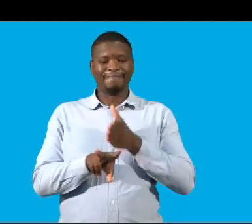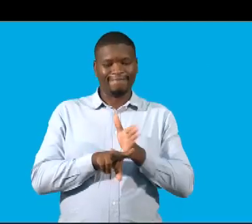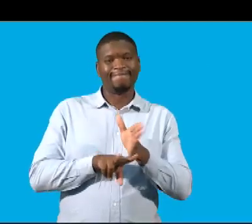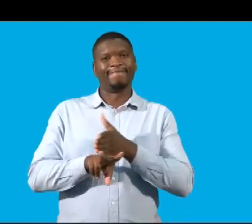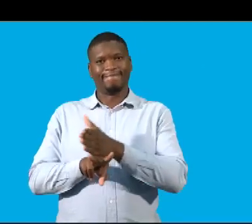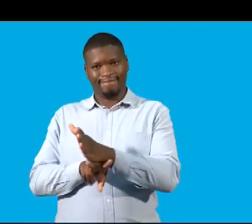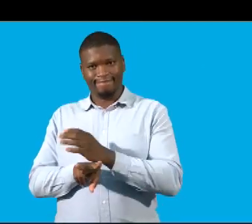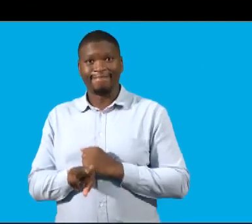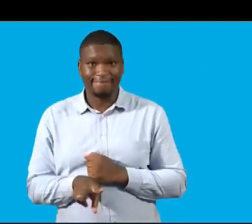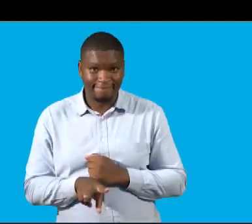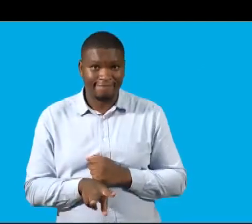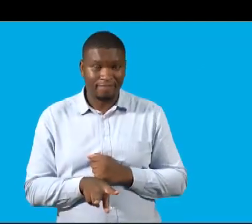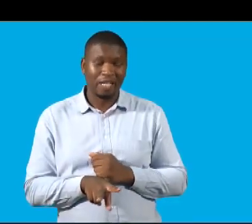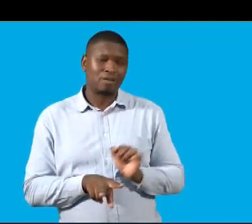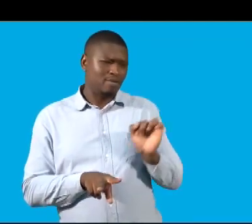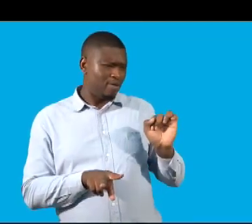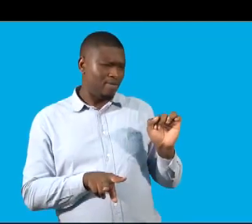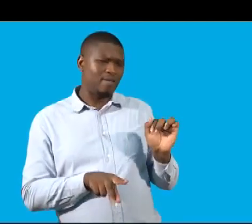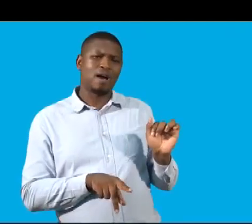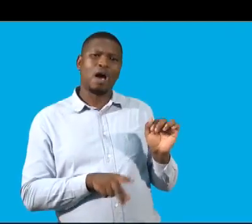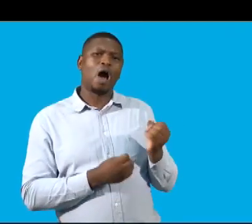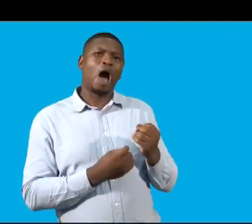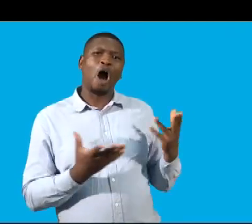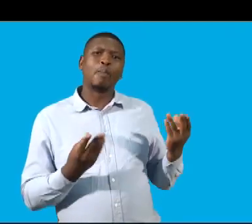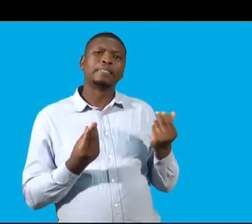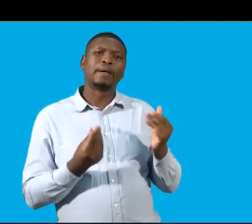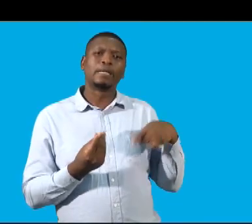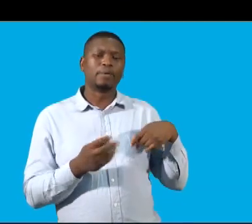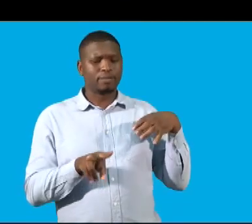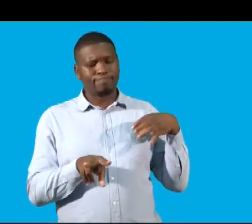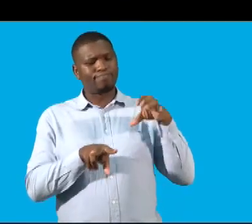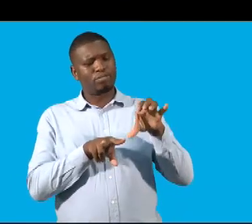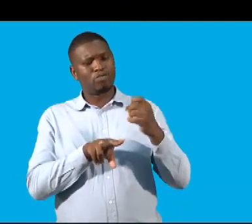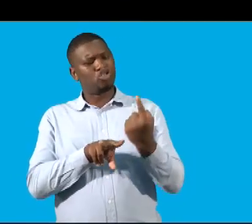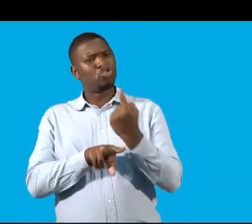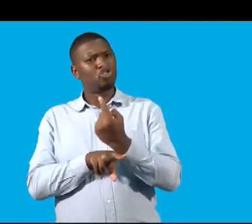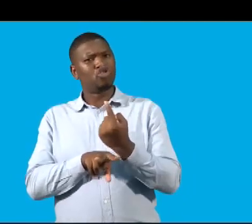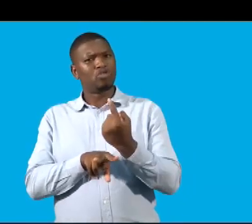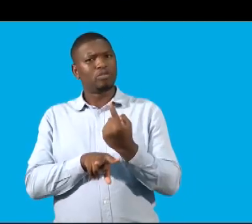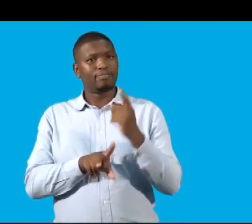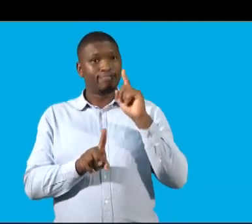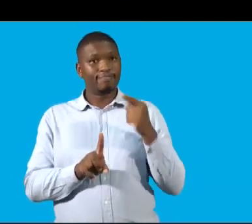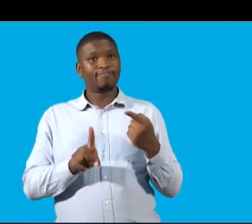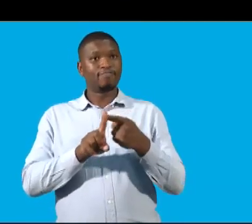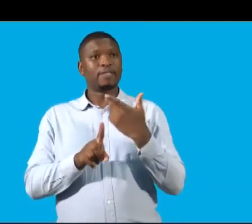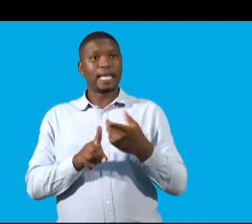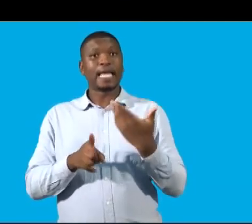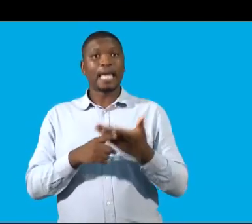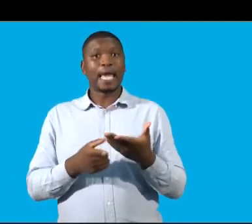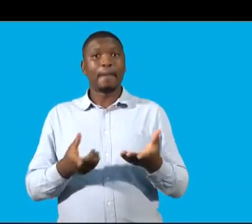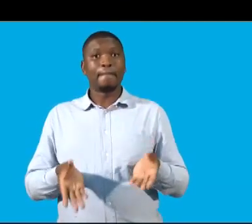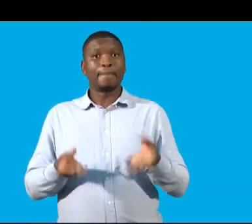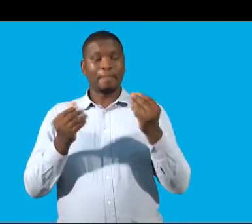9.6% per annum compounded monthly. Now, how much money should he invest in each account so that he